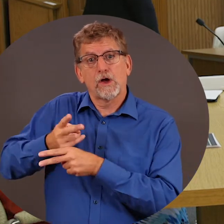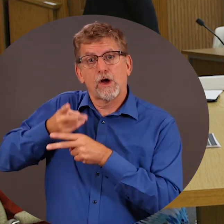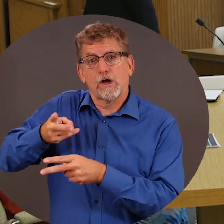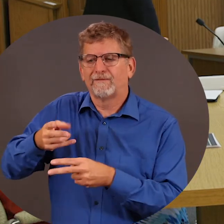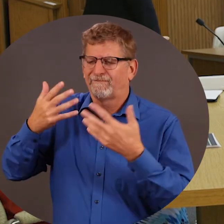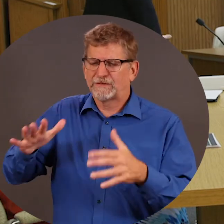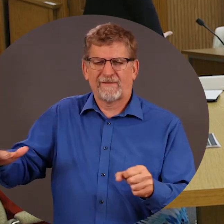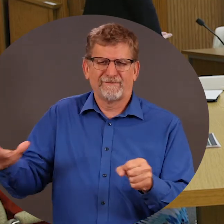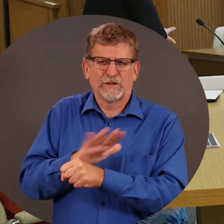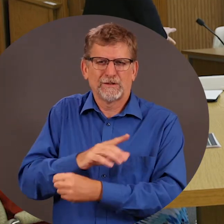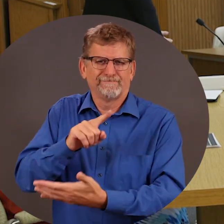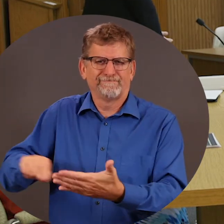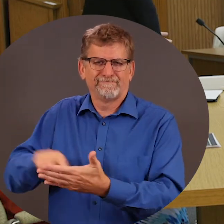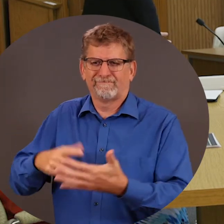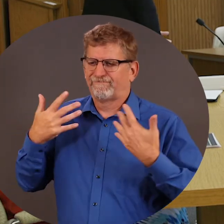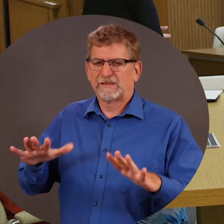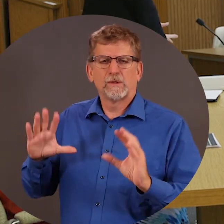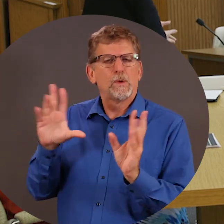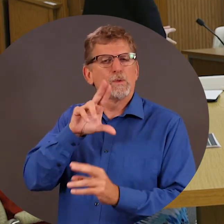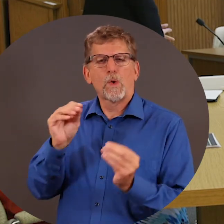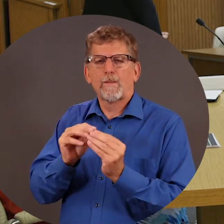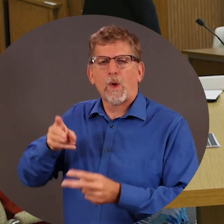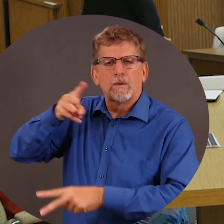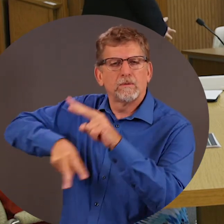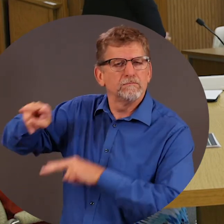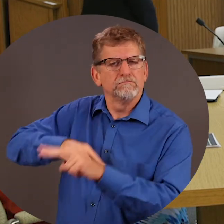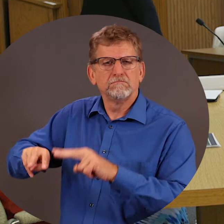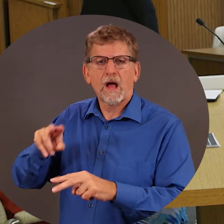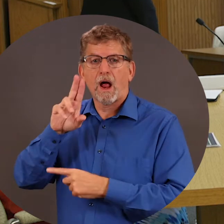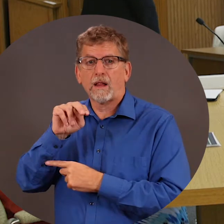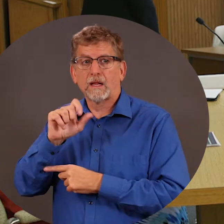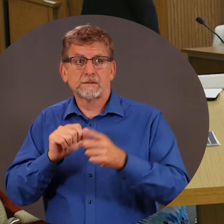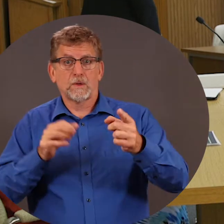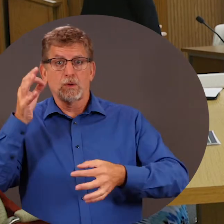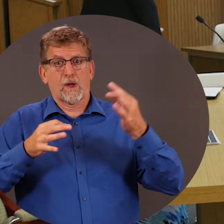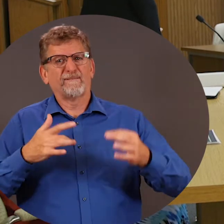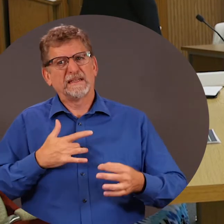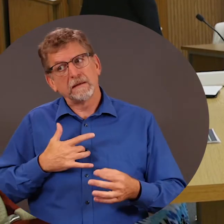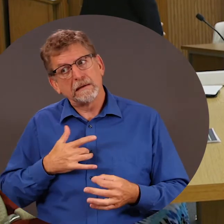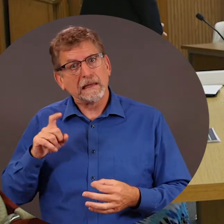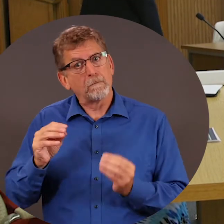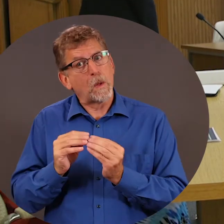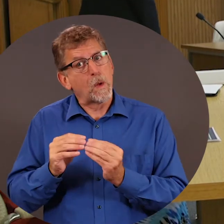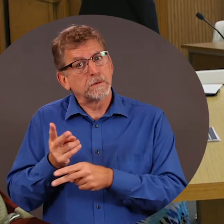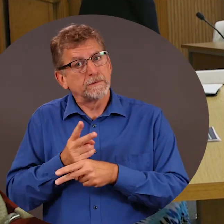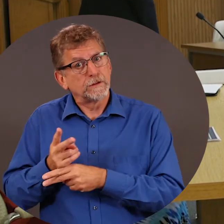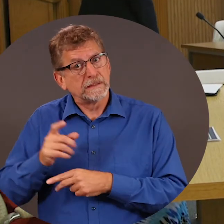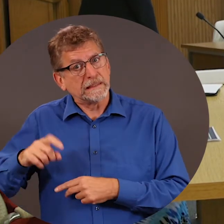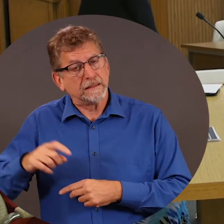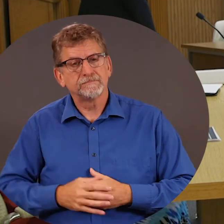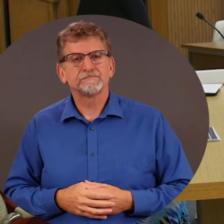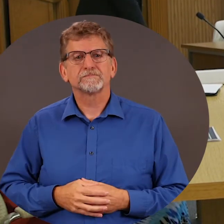Jamie's guardianship will be completely terminated without further oversight unless the court feels that additional supervision is